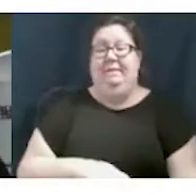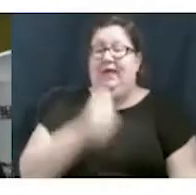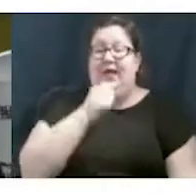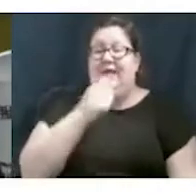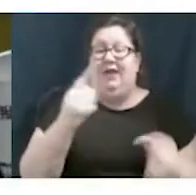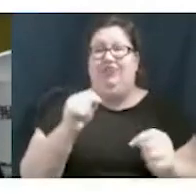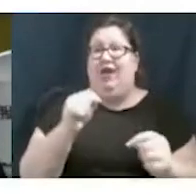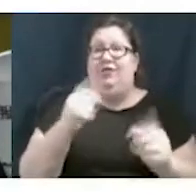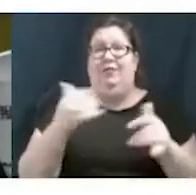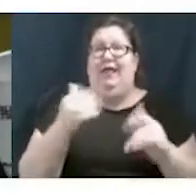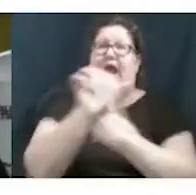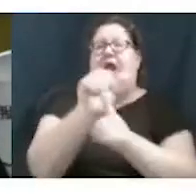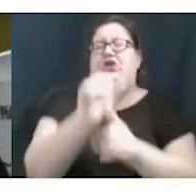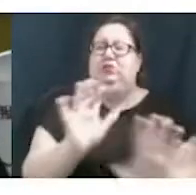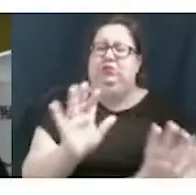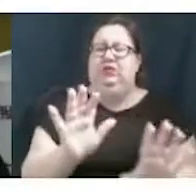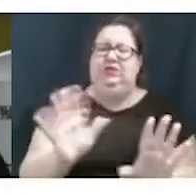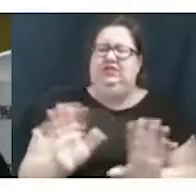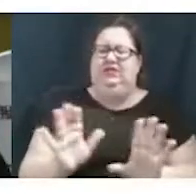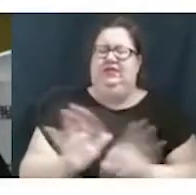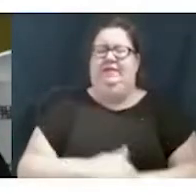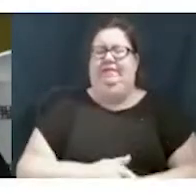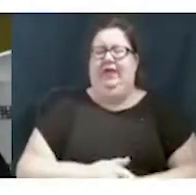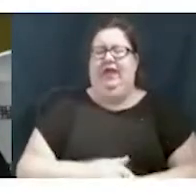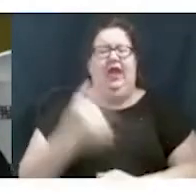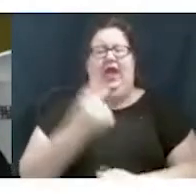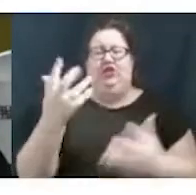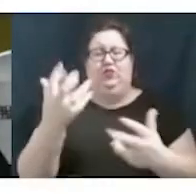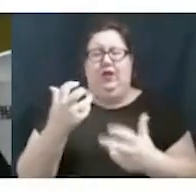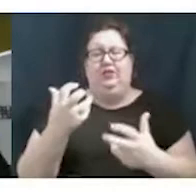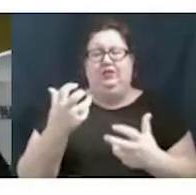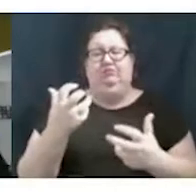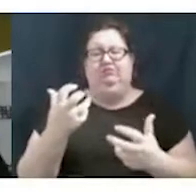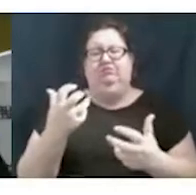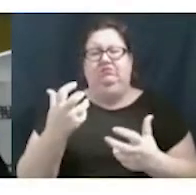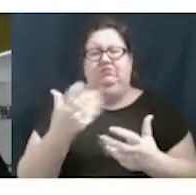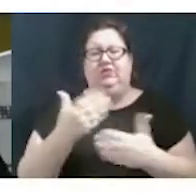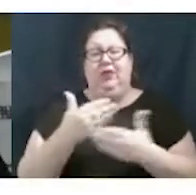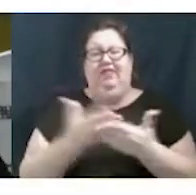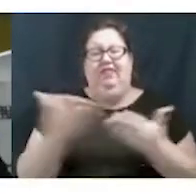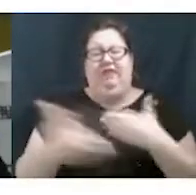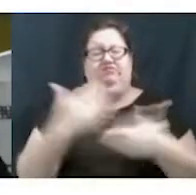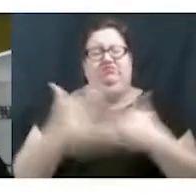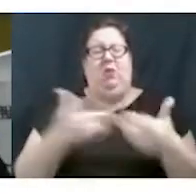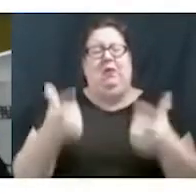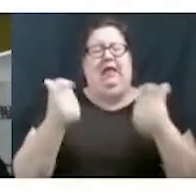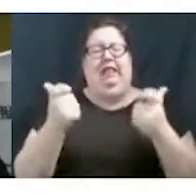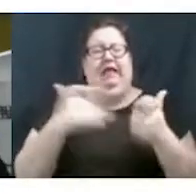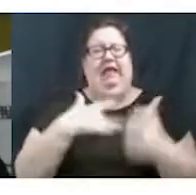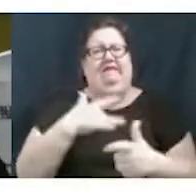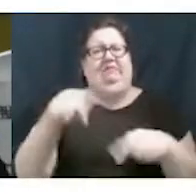you. You know, I just want to get things going quickly, and I found it to be very